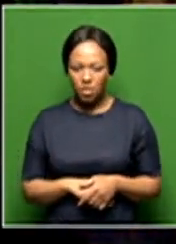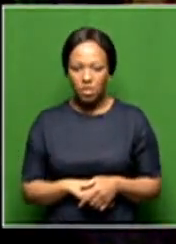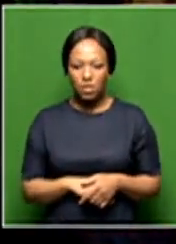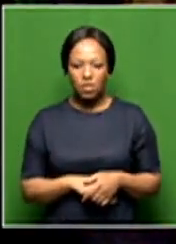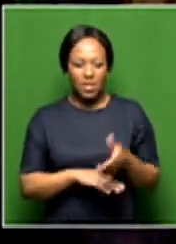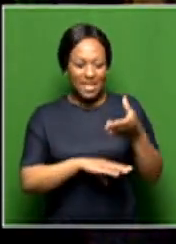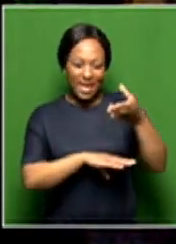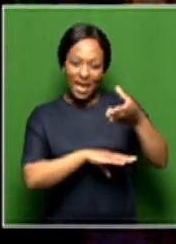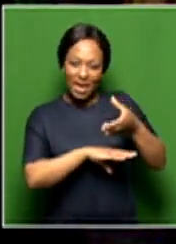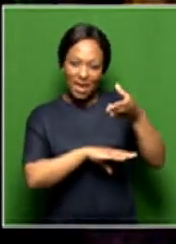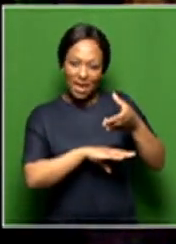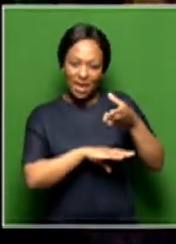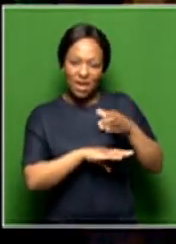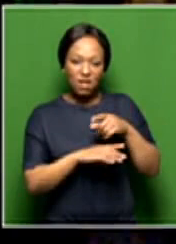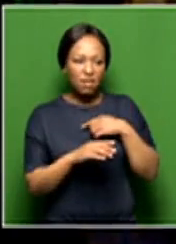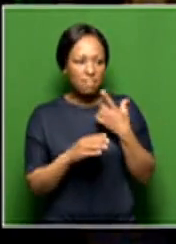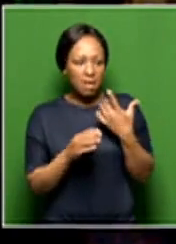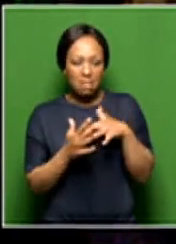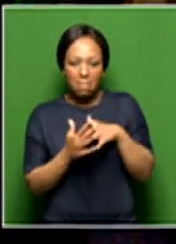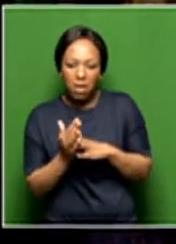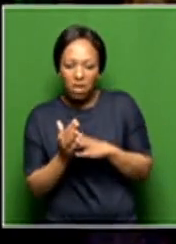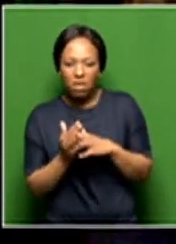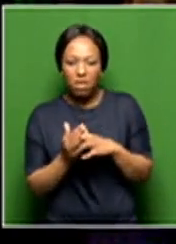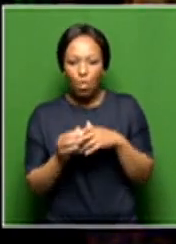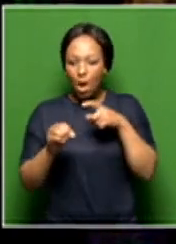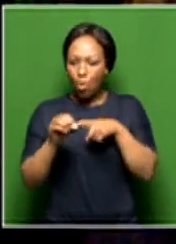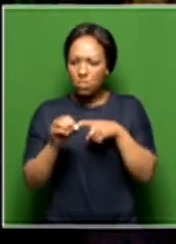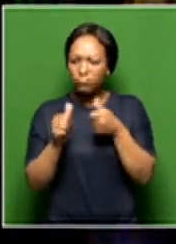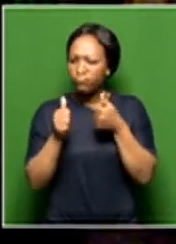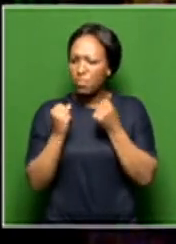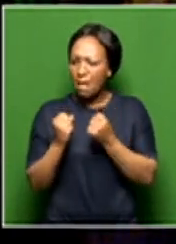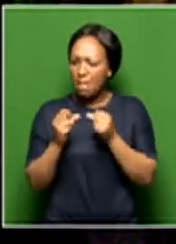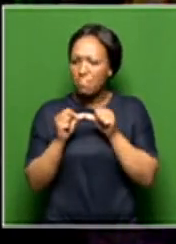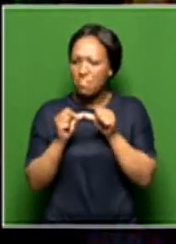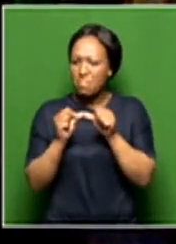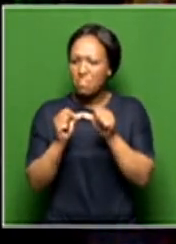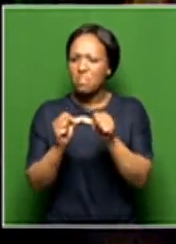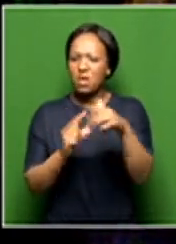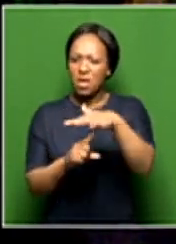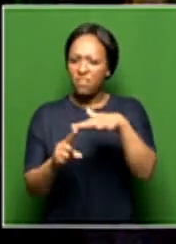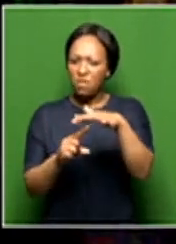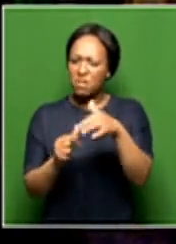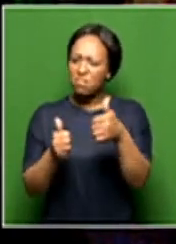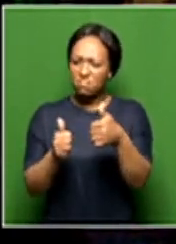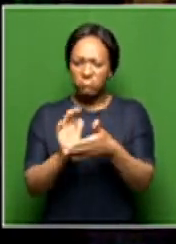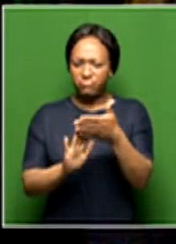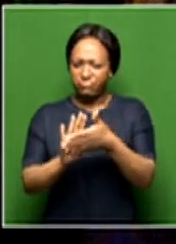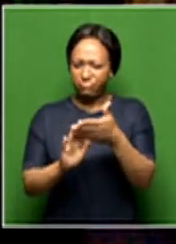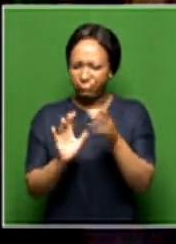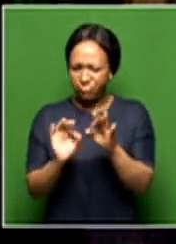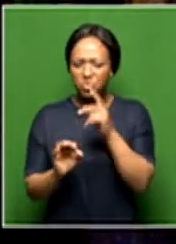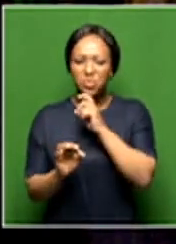Cans do not lose any strength or quality when recycled. Cans are sustainable and environmentally friendly. Cans